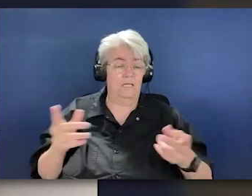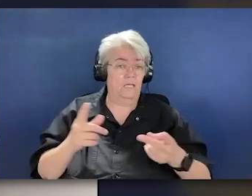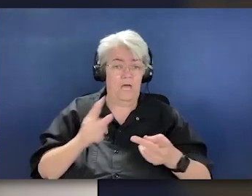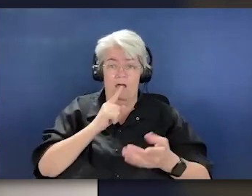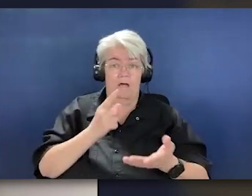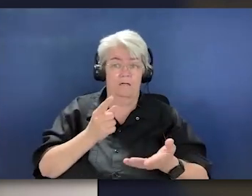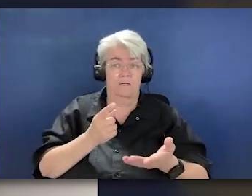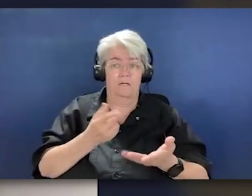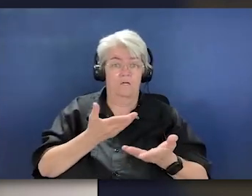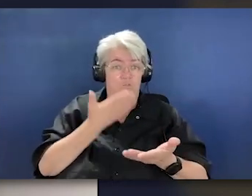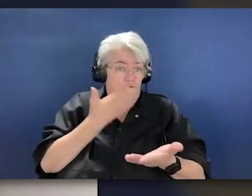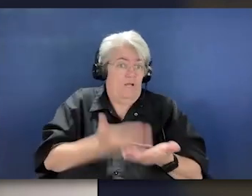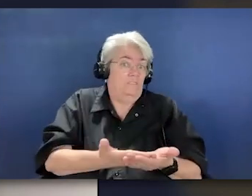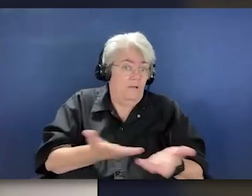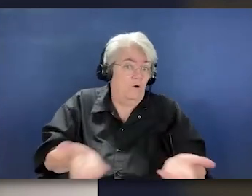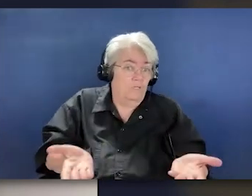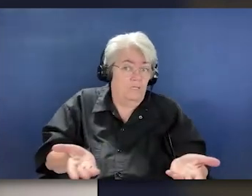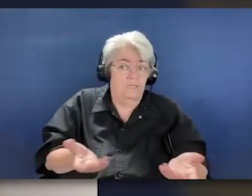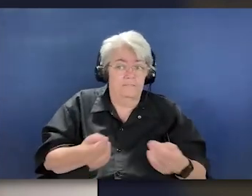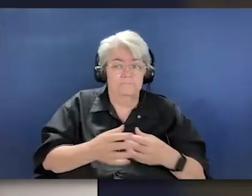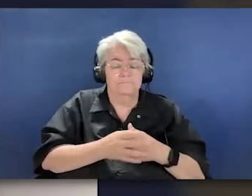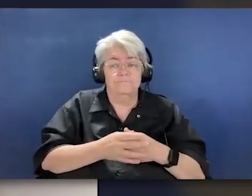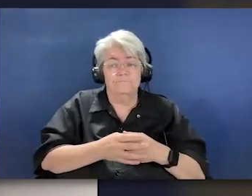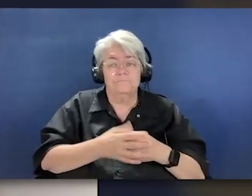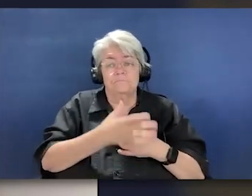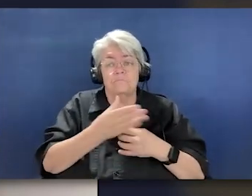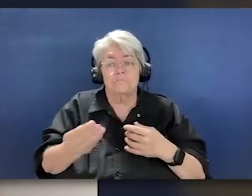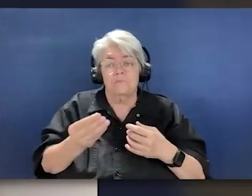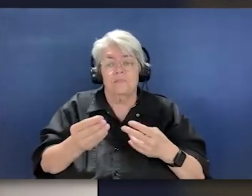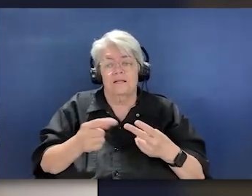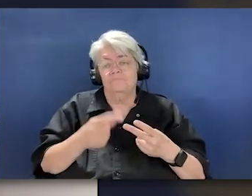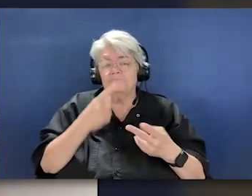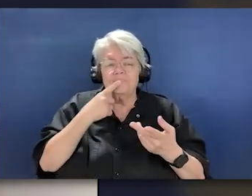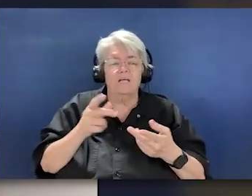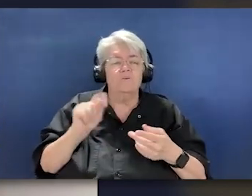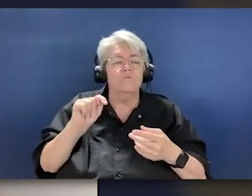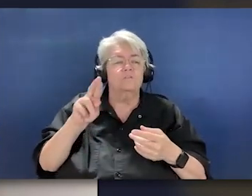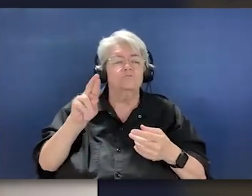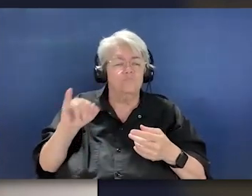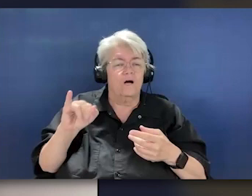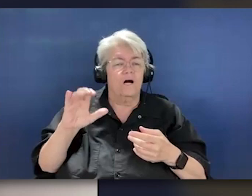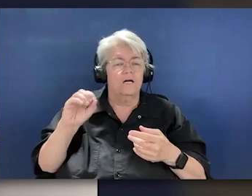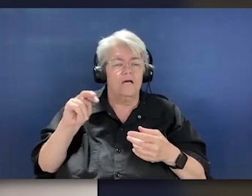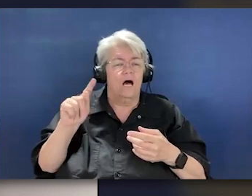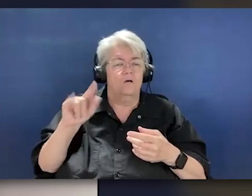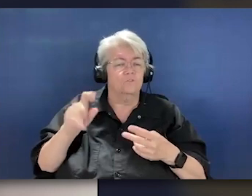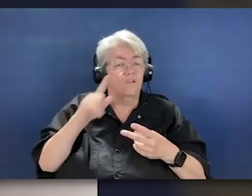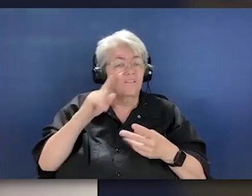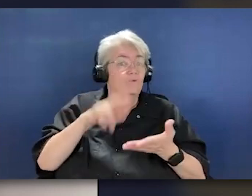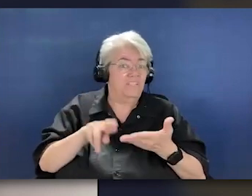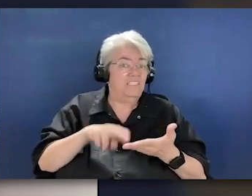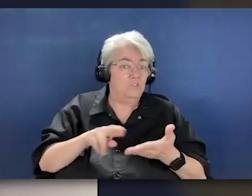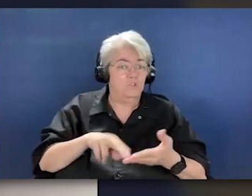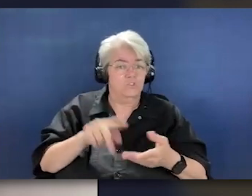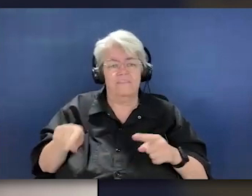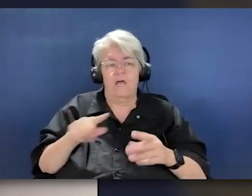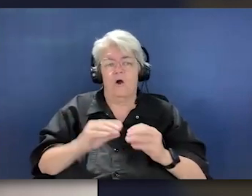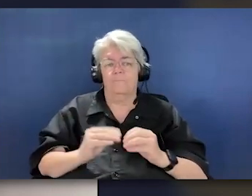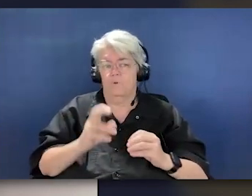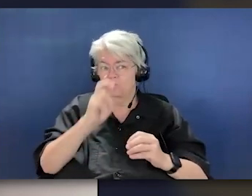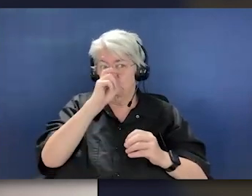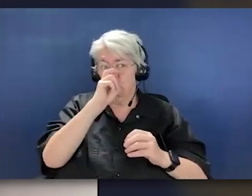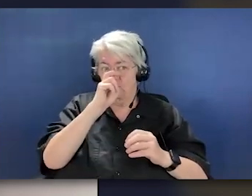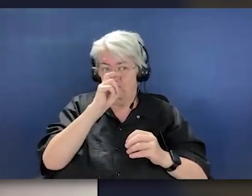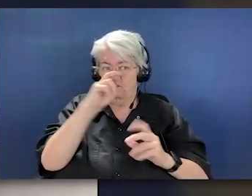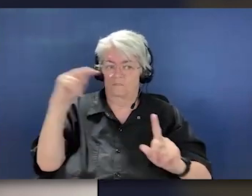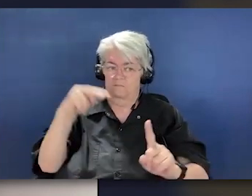And I think this is not out of line with how I know the Tri-Council in terms of research has taken a more strict approach, but